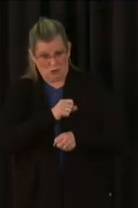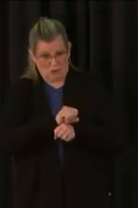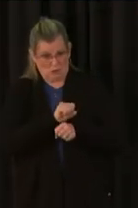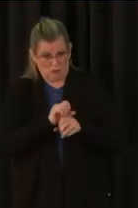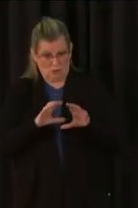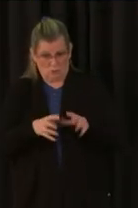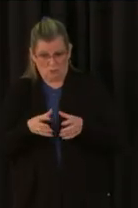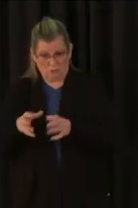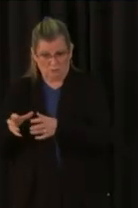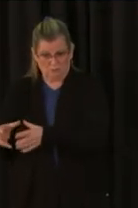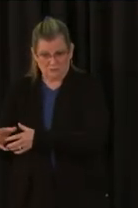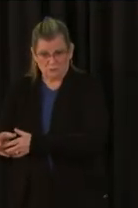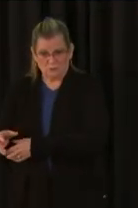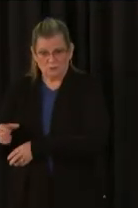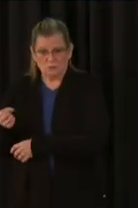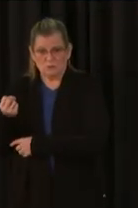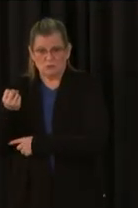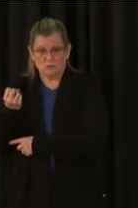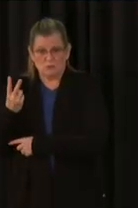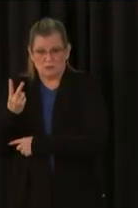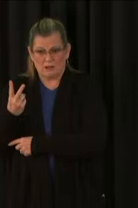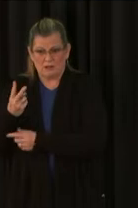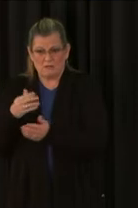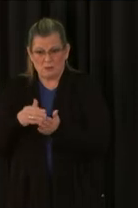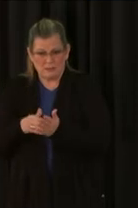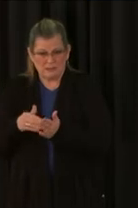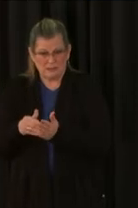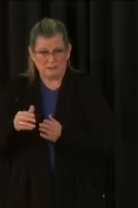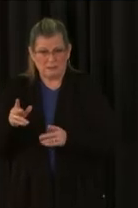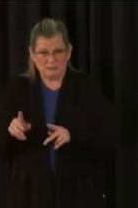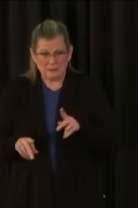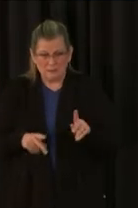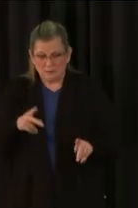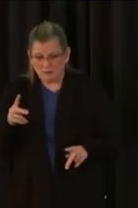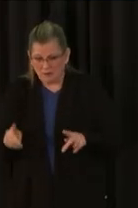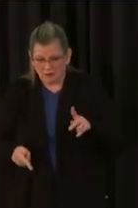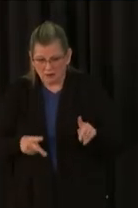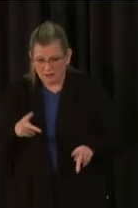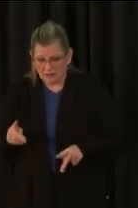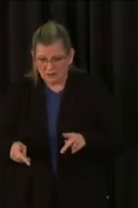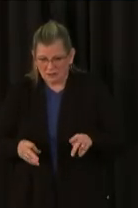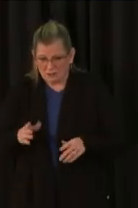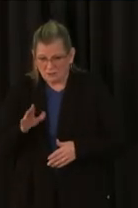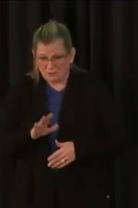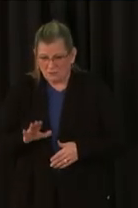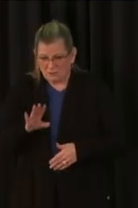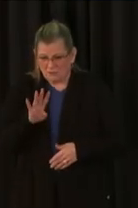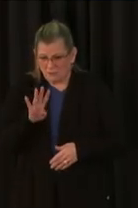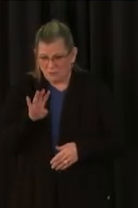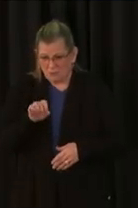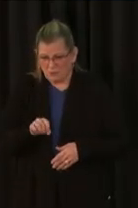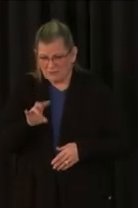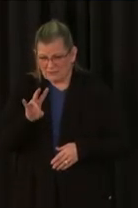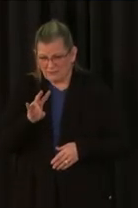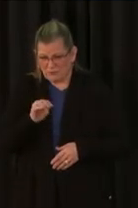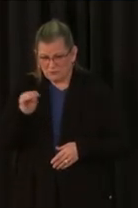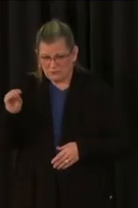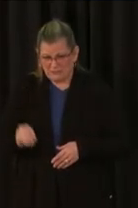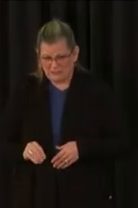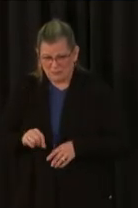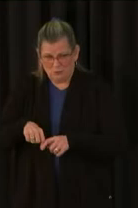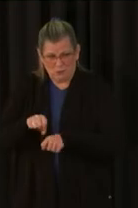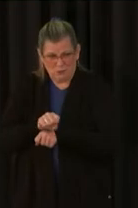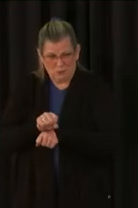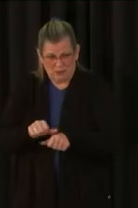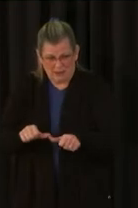people impacted, plus gig workers. Here in the DMV, that represents about 4.7% of the workforce in this